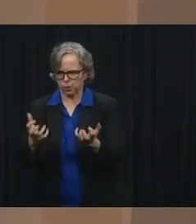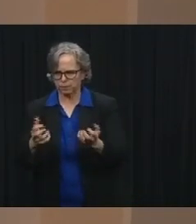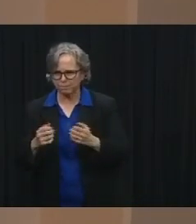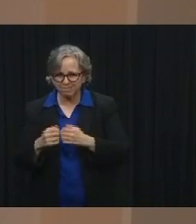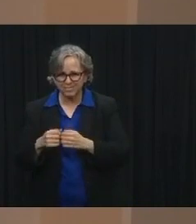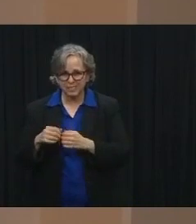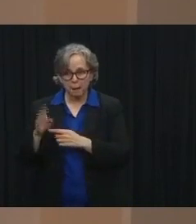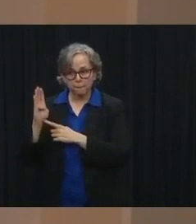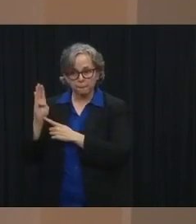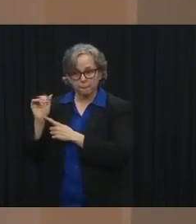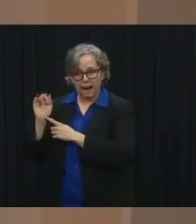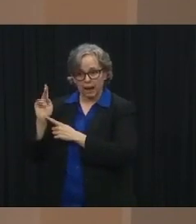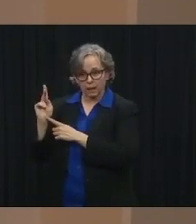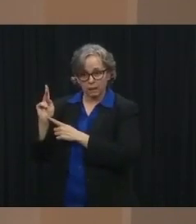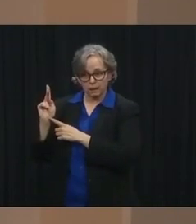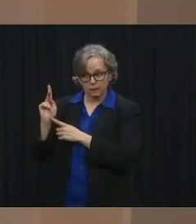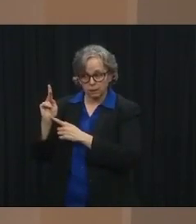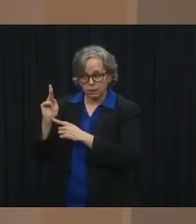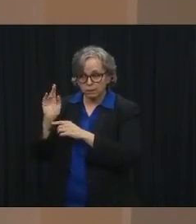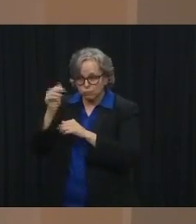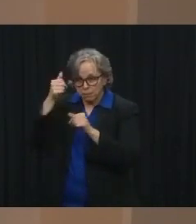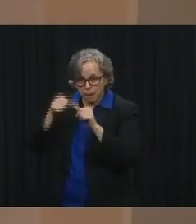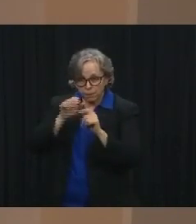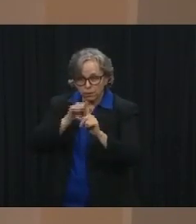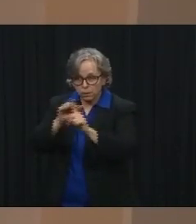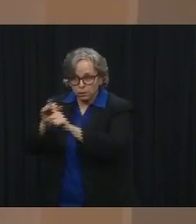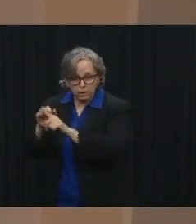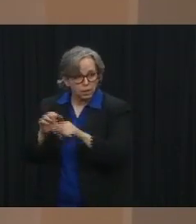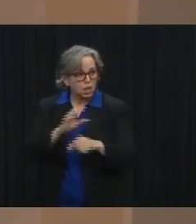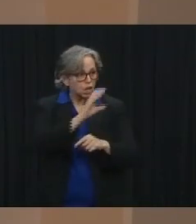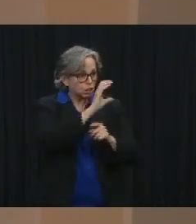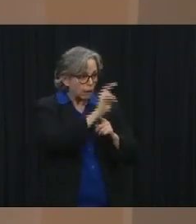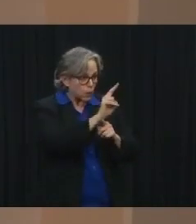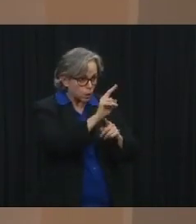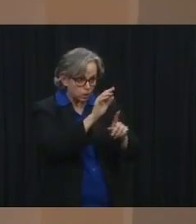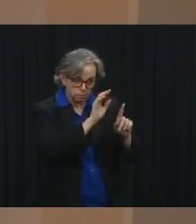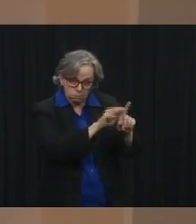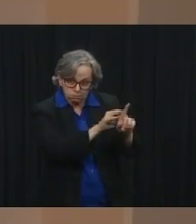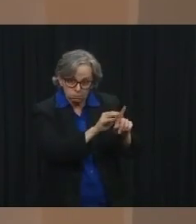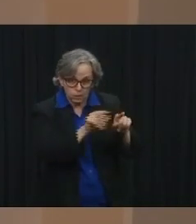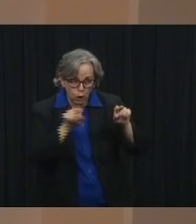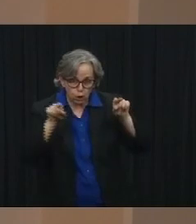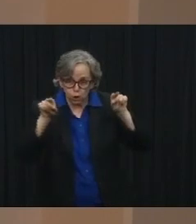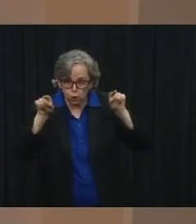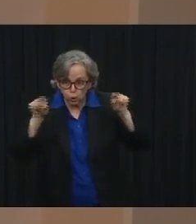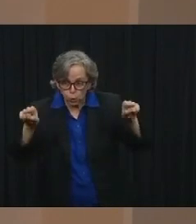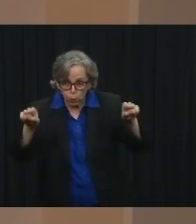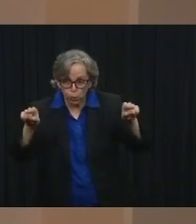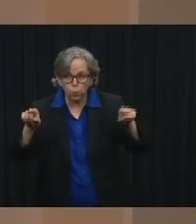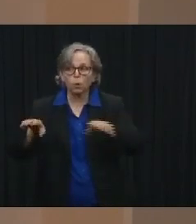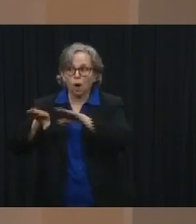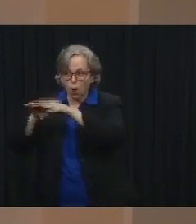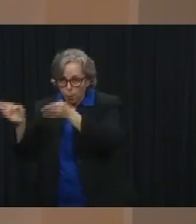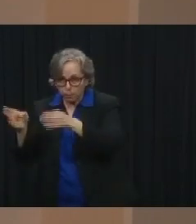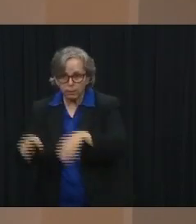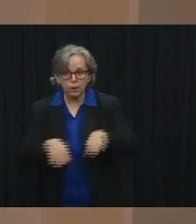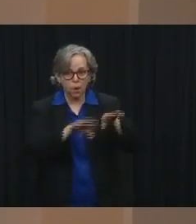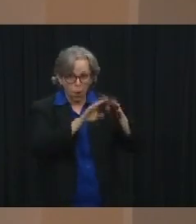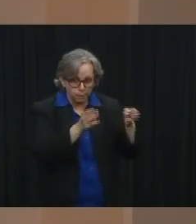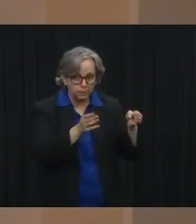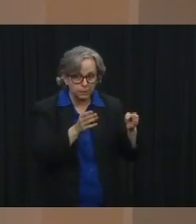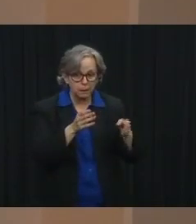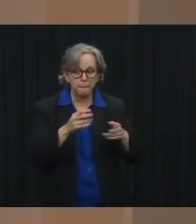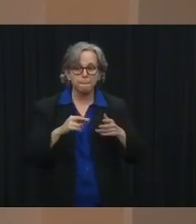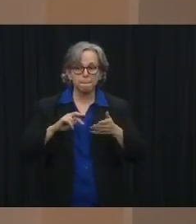financial services industry, they're open. They're open and doing business. Maybe their lobby isn't physically open over the